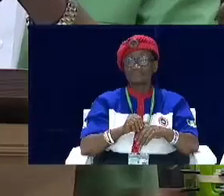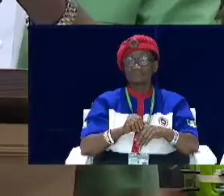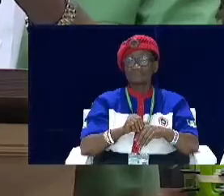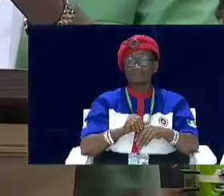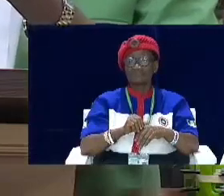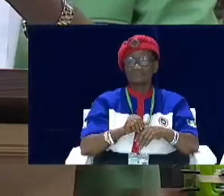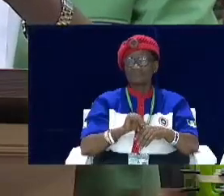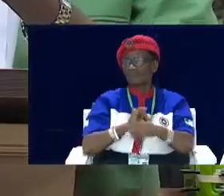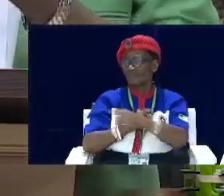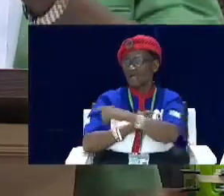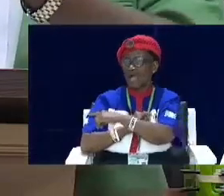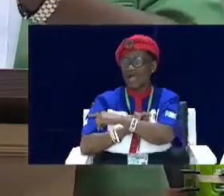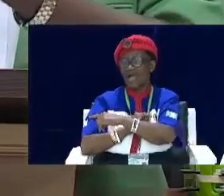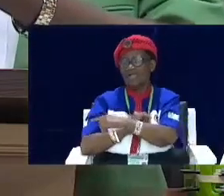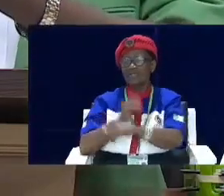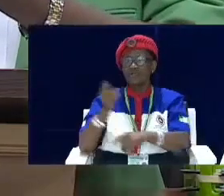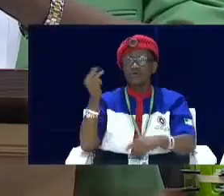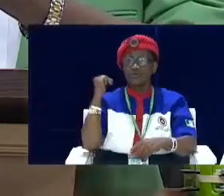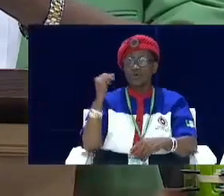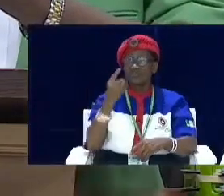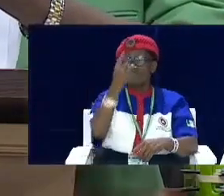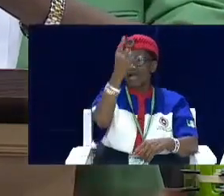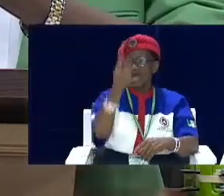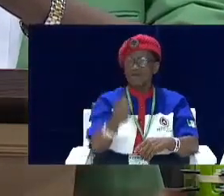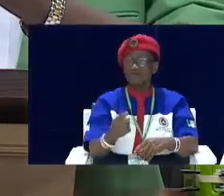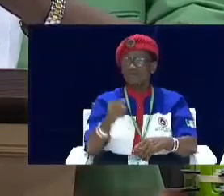alone walking up and down in the jungle.